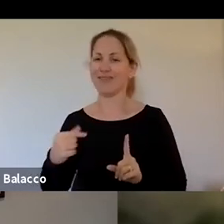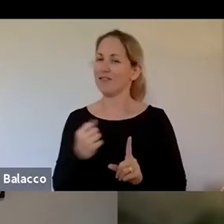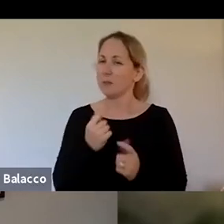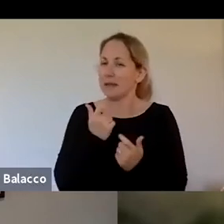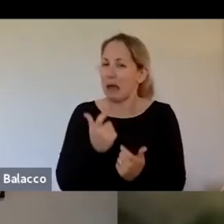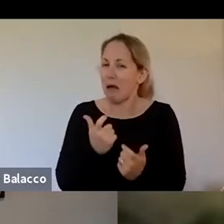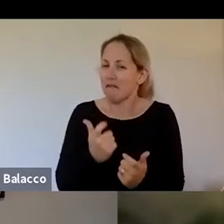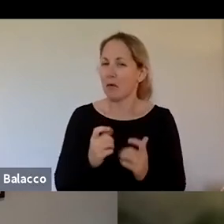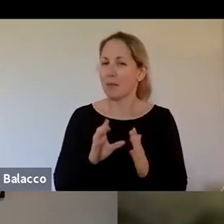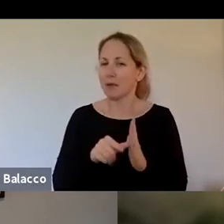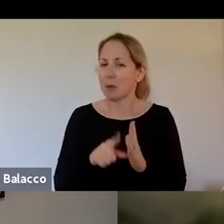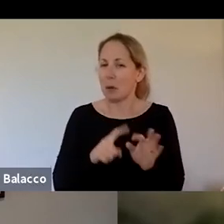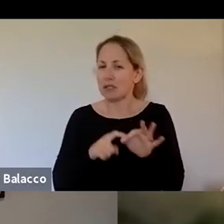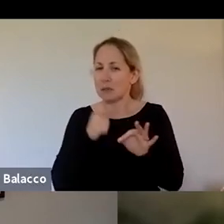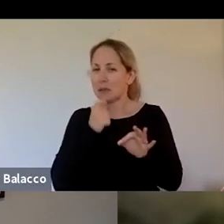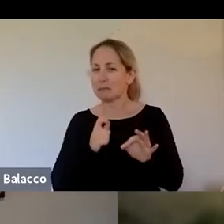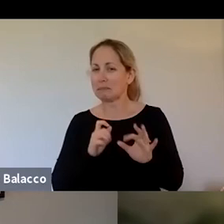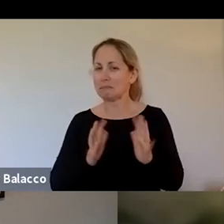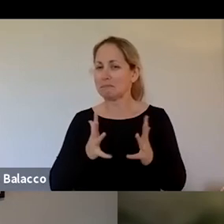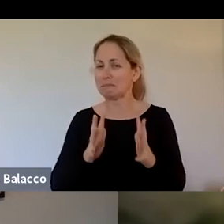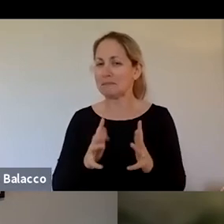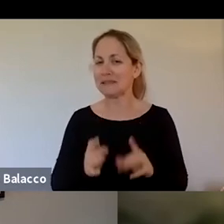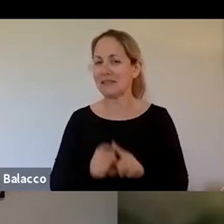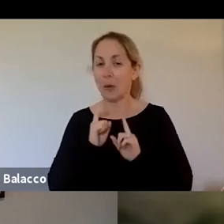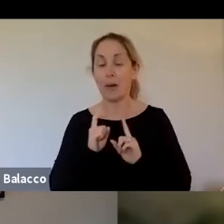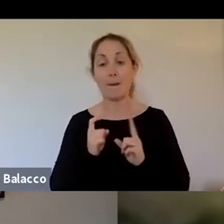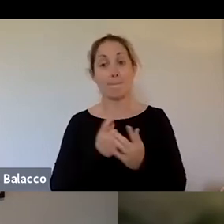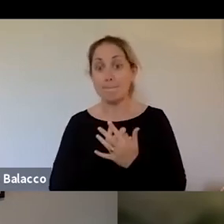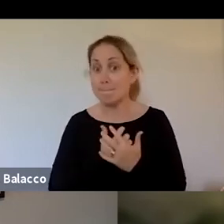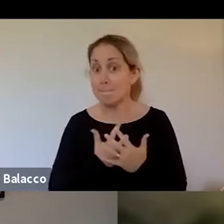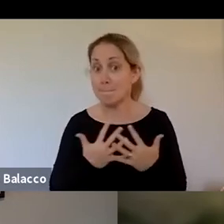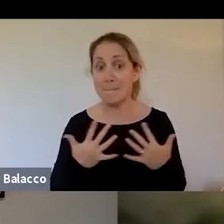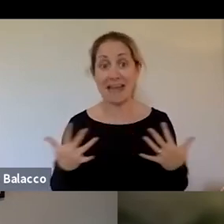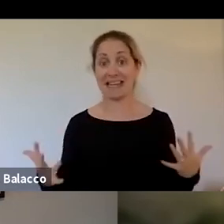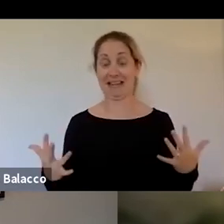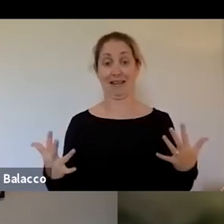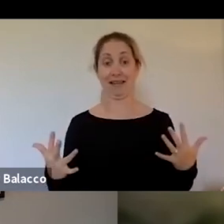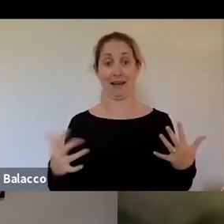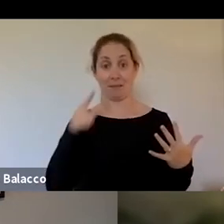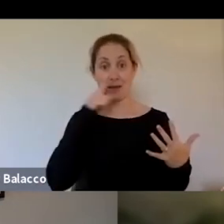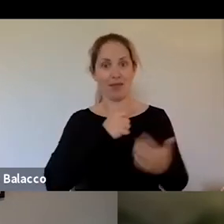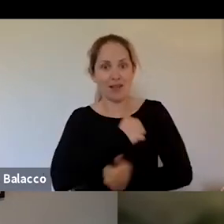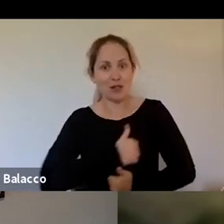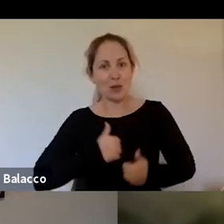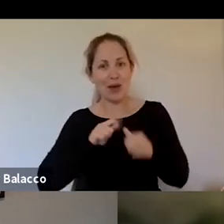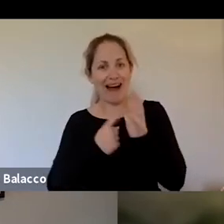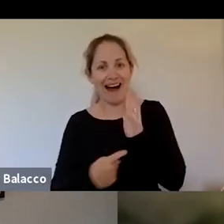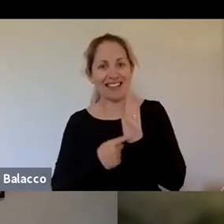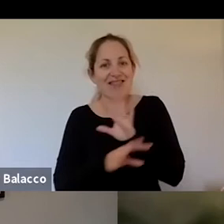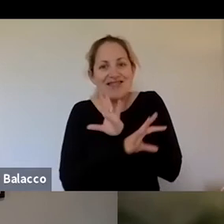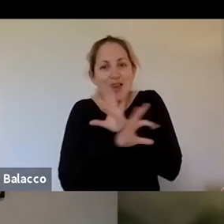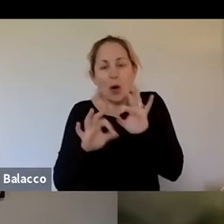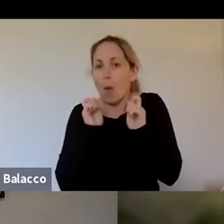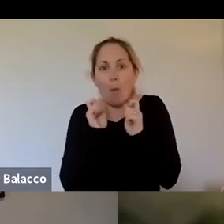is problematic because people, many, many arts patrons are just simply not familiar with the range